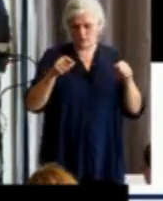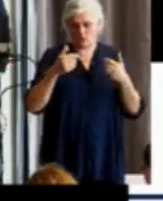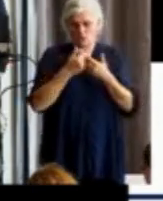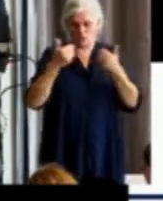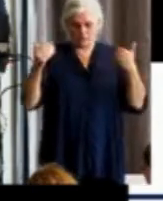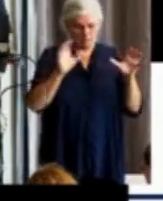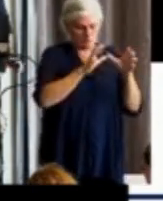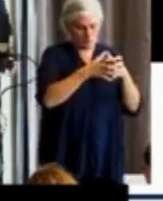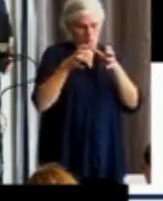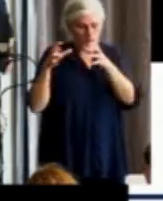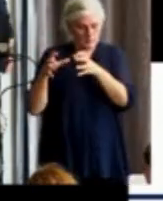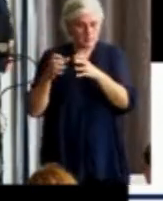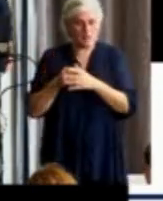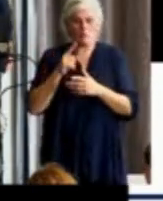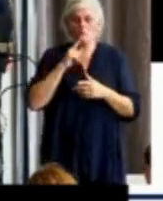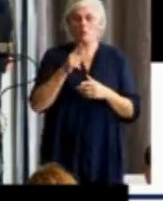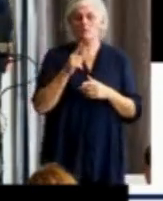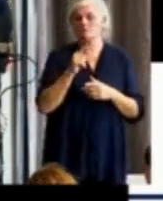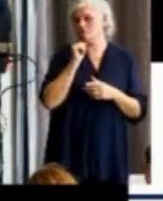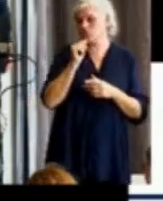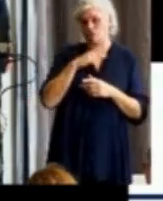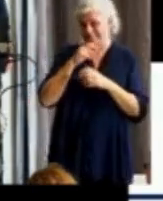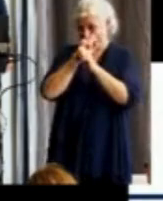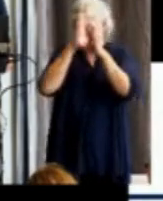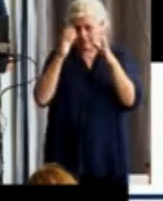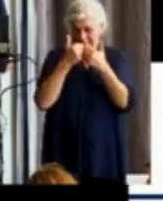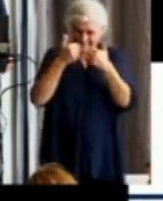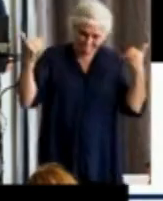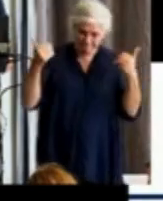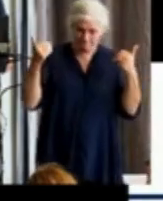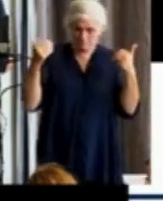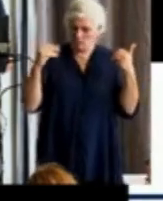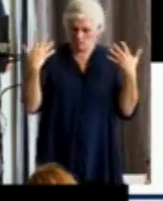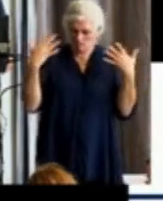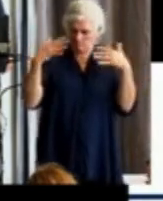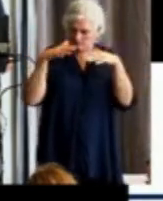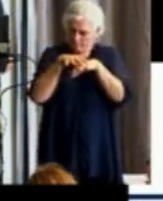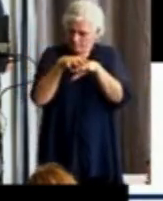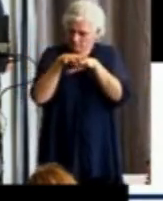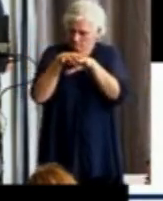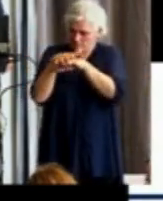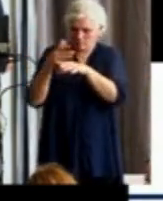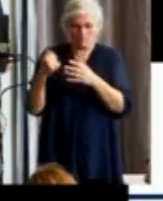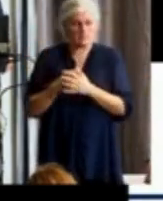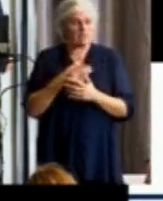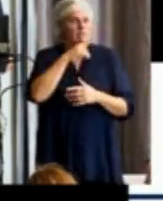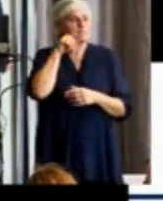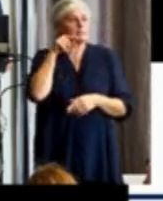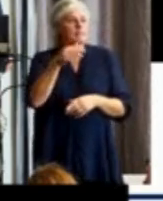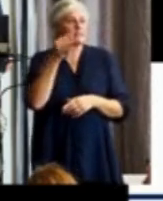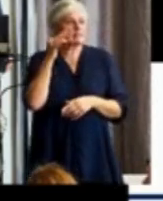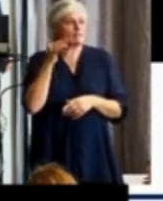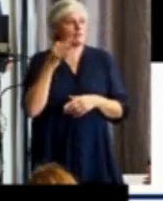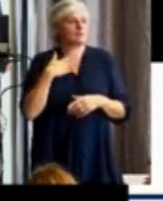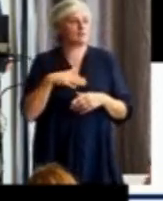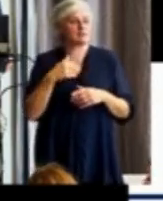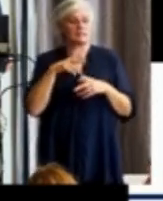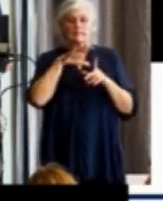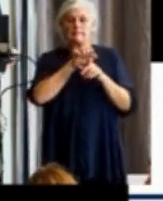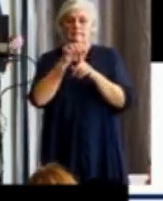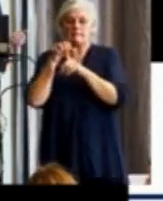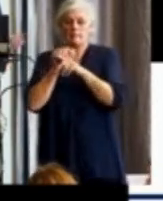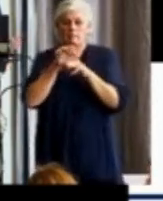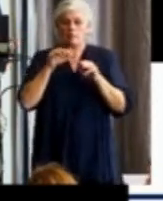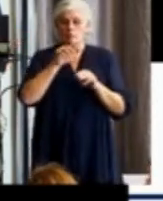separate groups. But there wasn't very much clear distinction between cases and controls. So, for example, if we just characterize people by